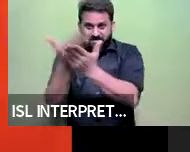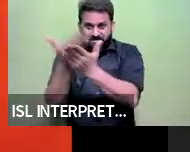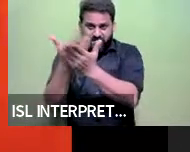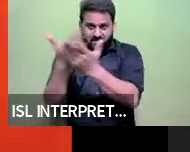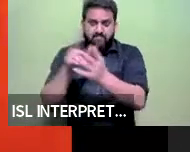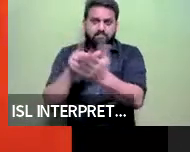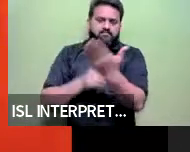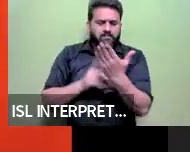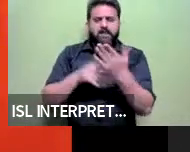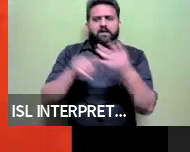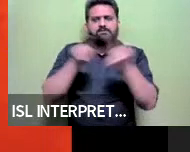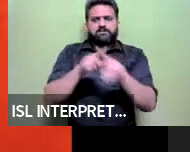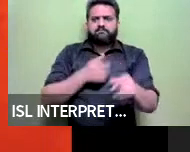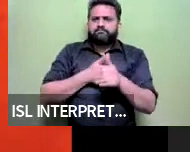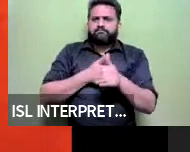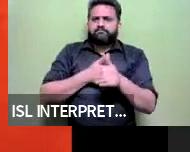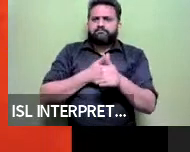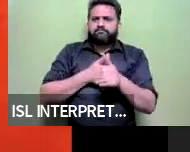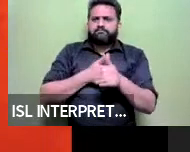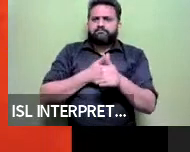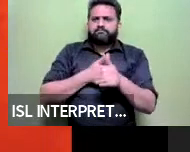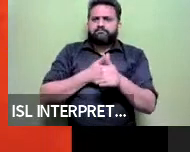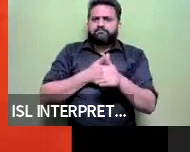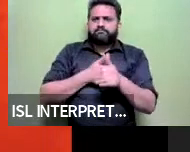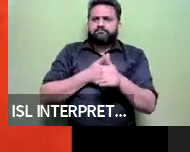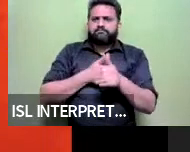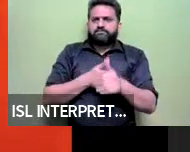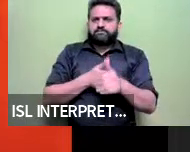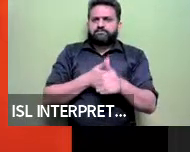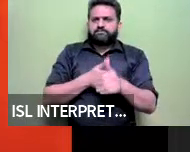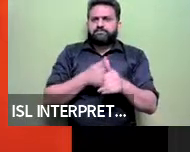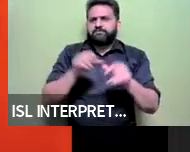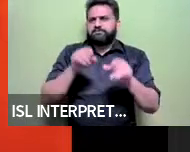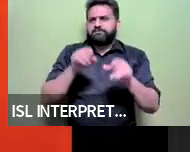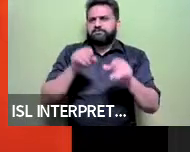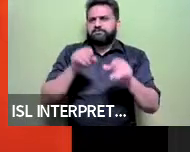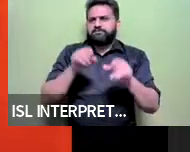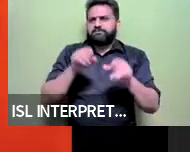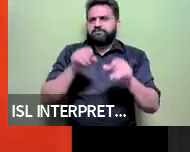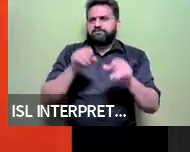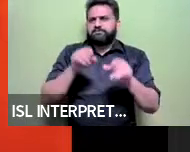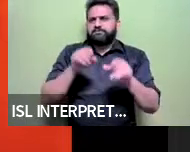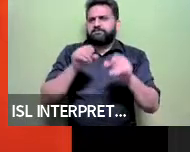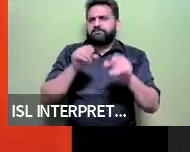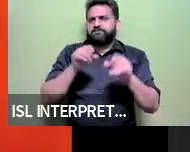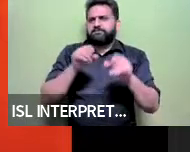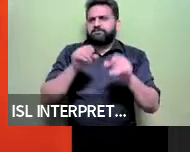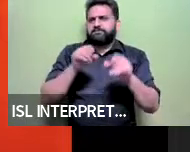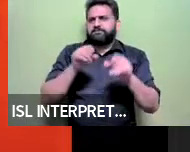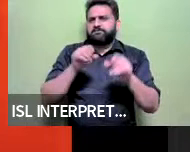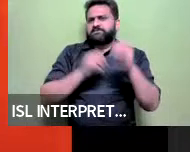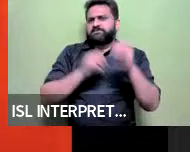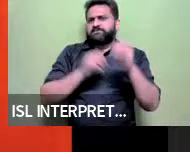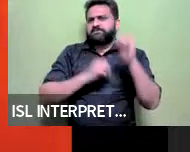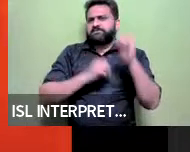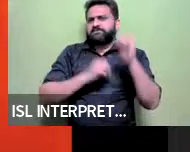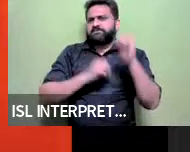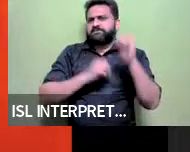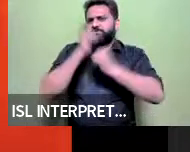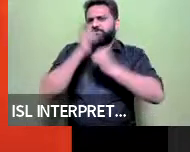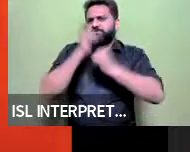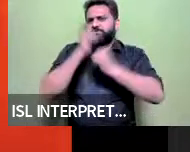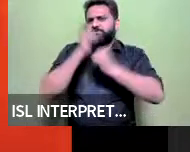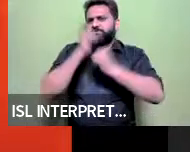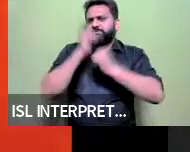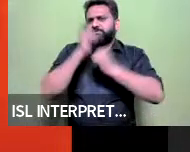their understanding in that one. What you should do, not just to start the argument on the issue, you should always